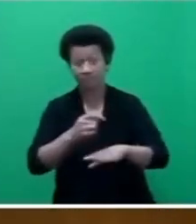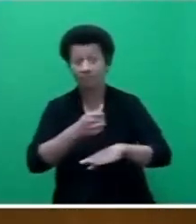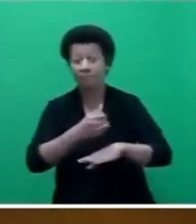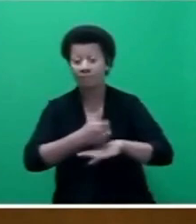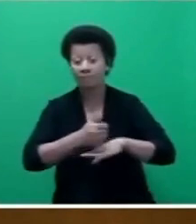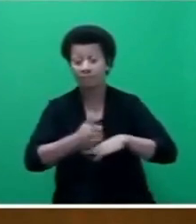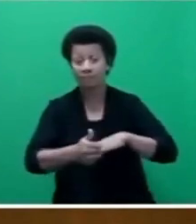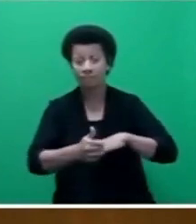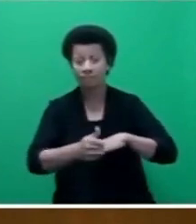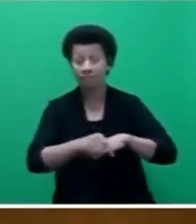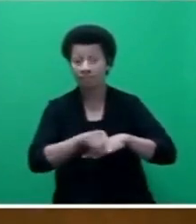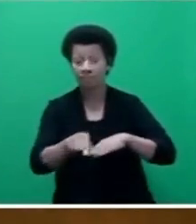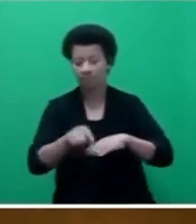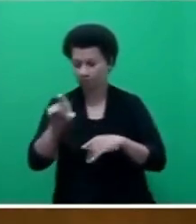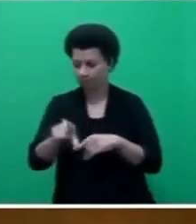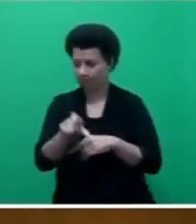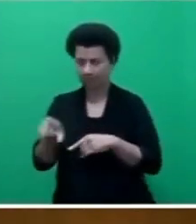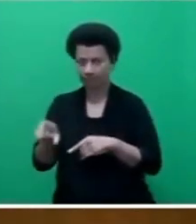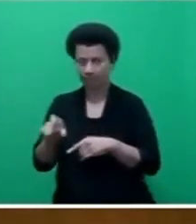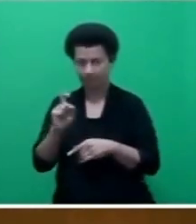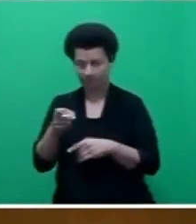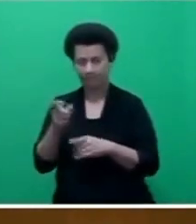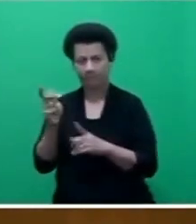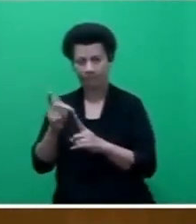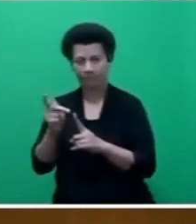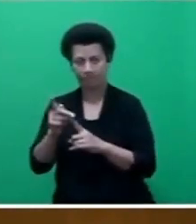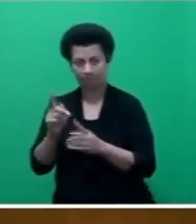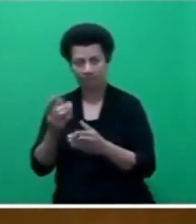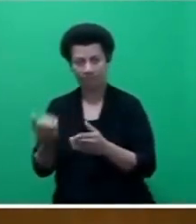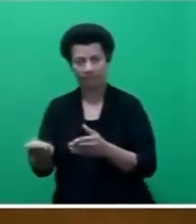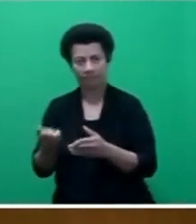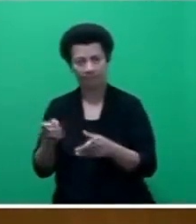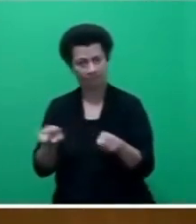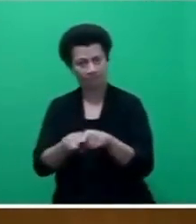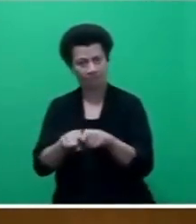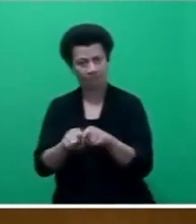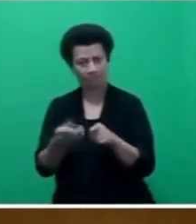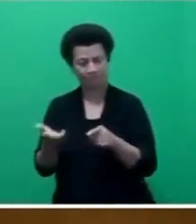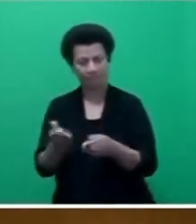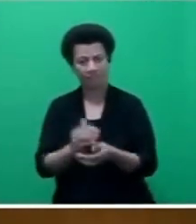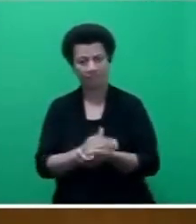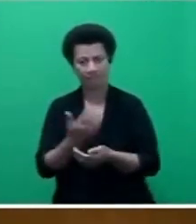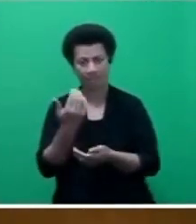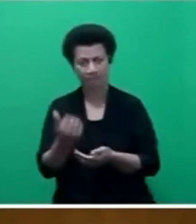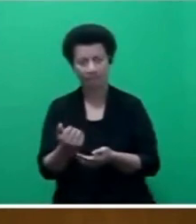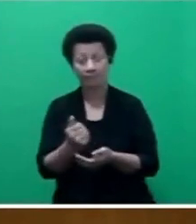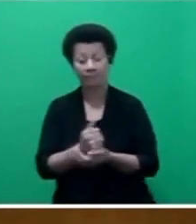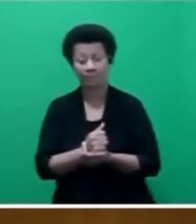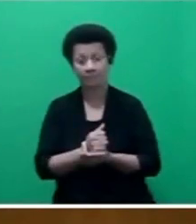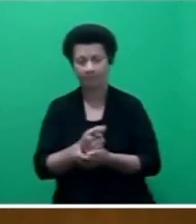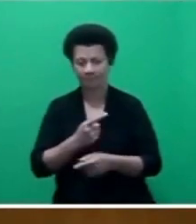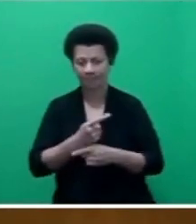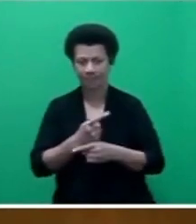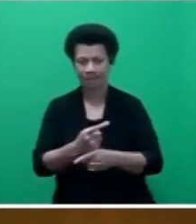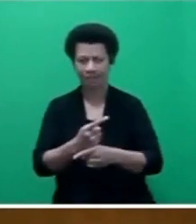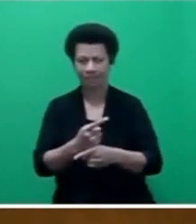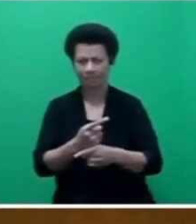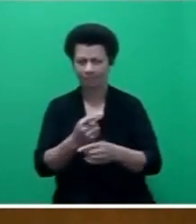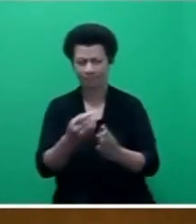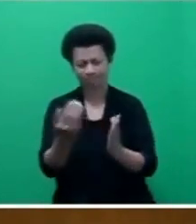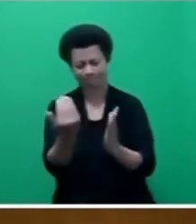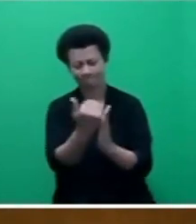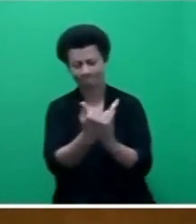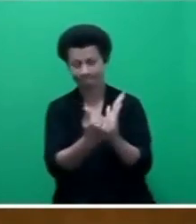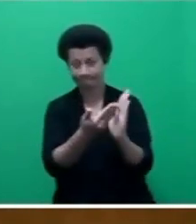cancel a lease for such purposes. However, there are certain guidelines, clear guidelines, on how to go about